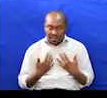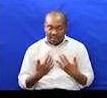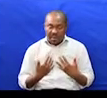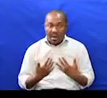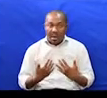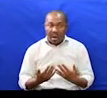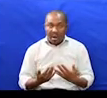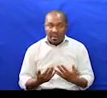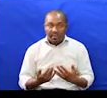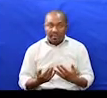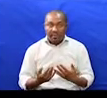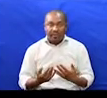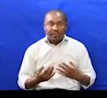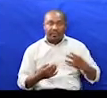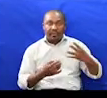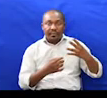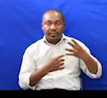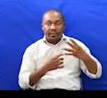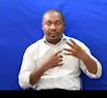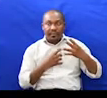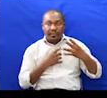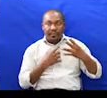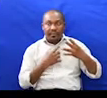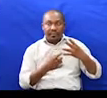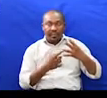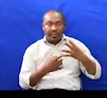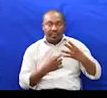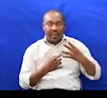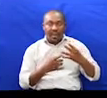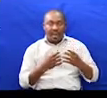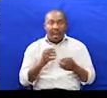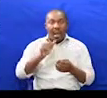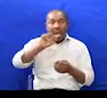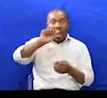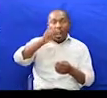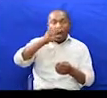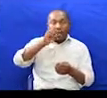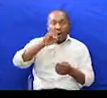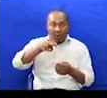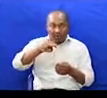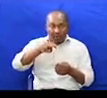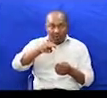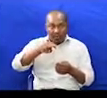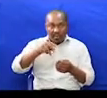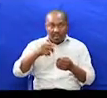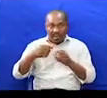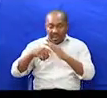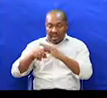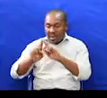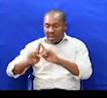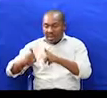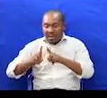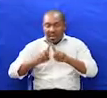there is another one, which is atom of different element are differ in all aspects.